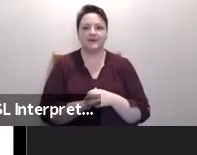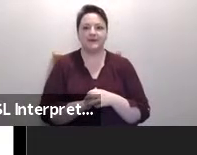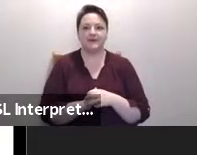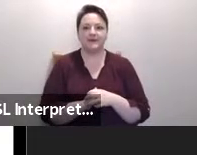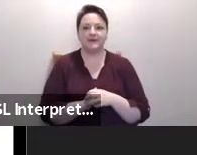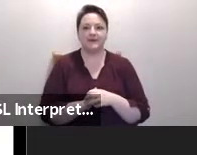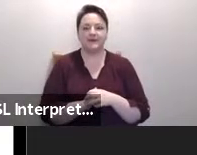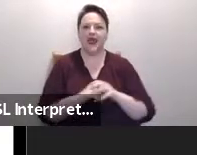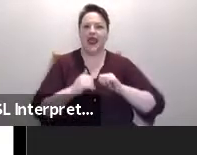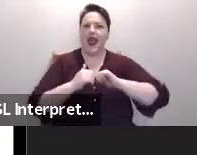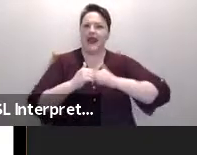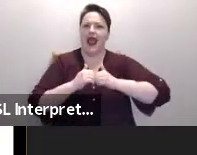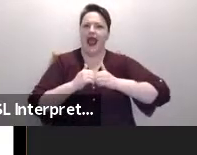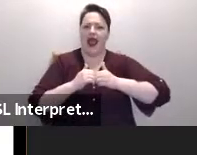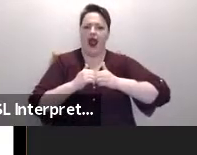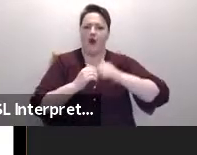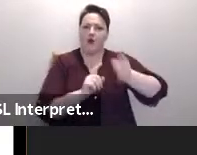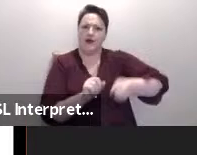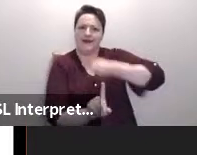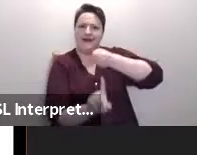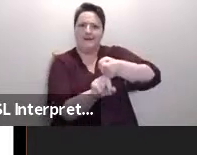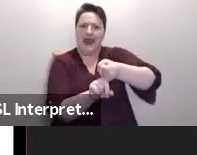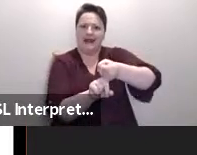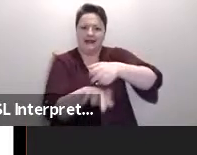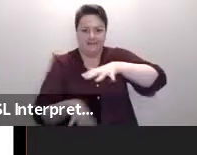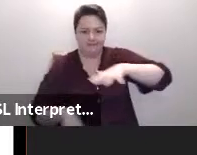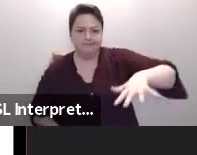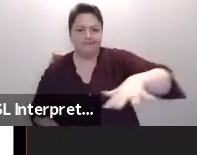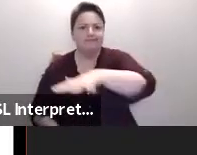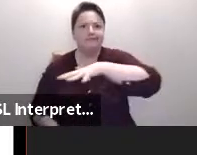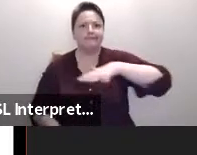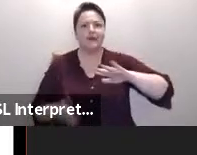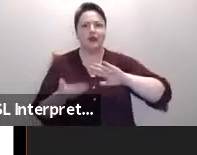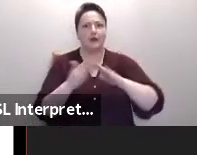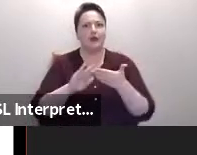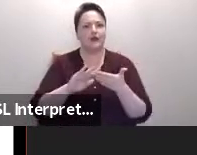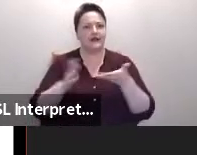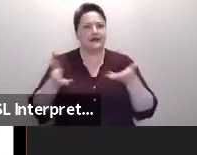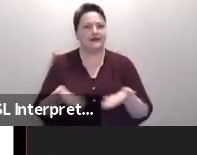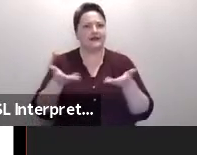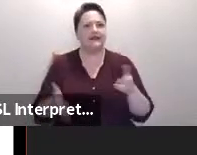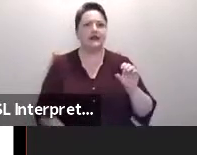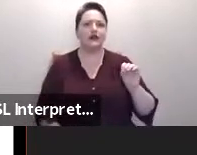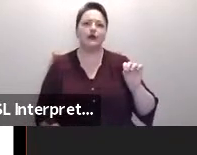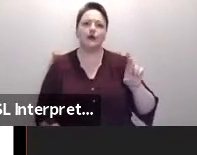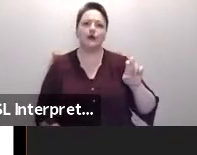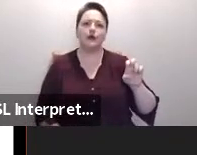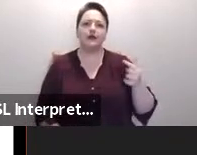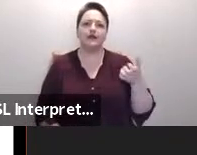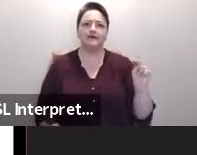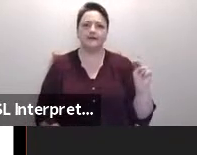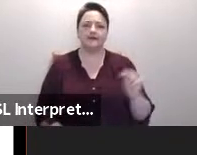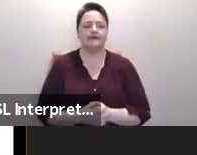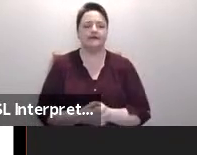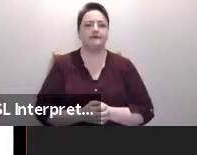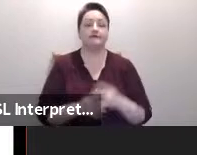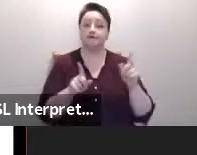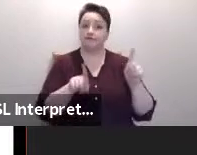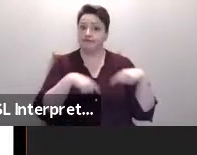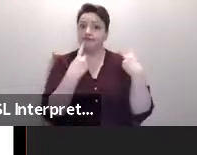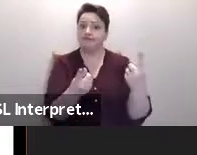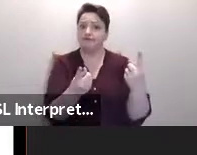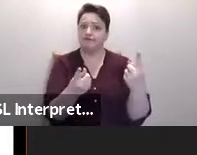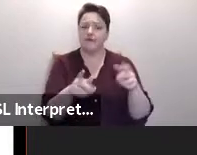and how it's impacting our Oregon communities. Thus far, we've had a number of productive listening